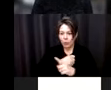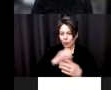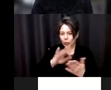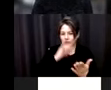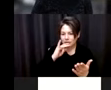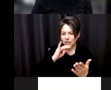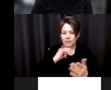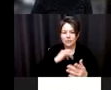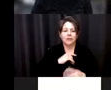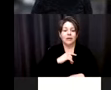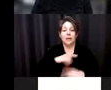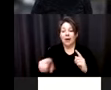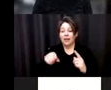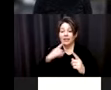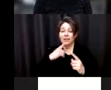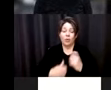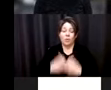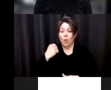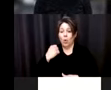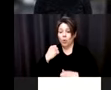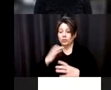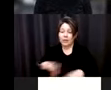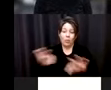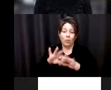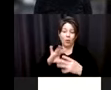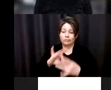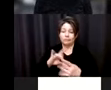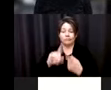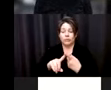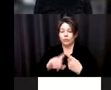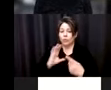most ancient source of our connection to food.